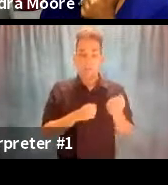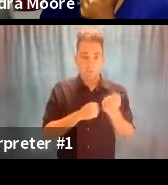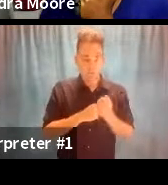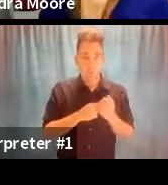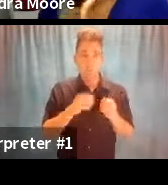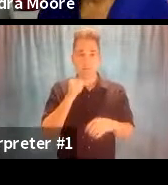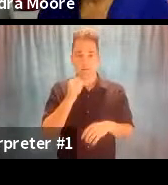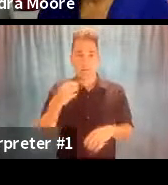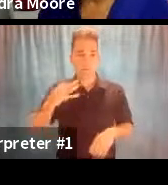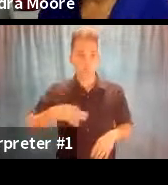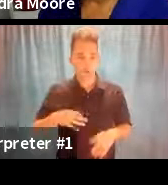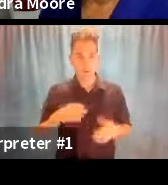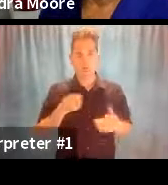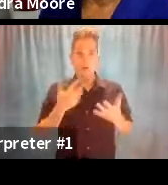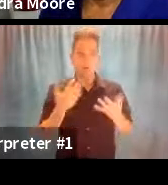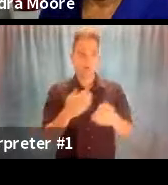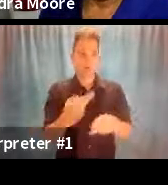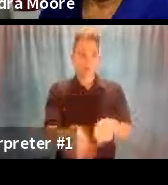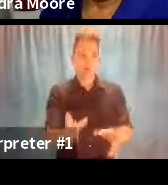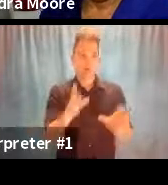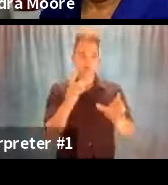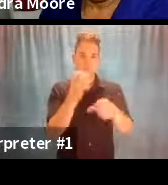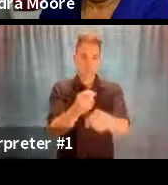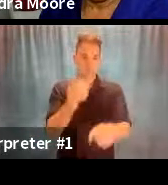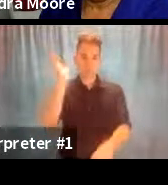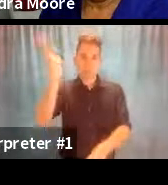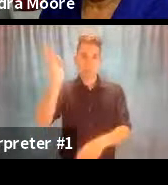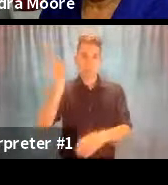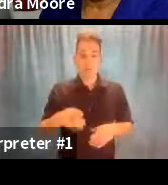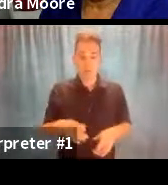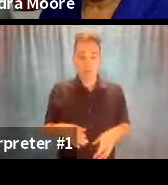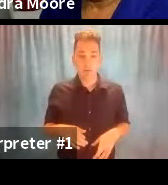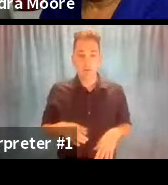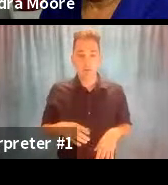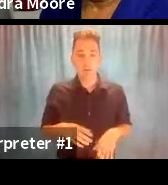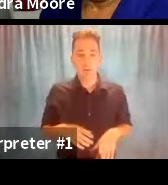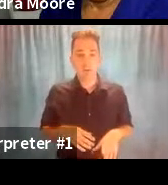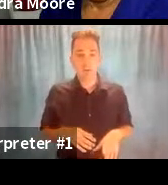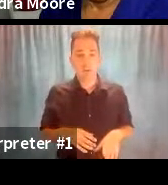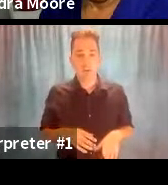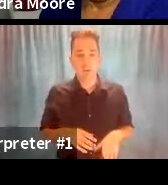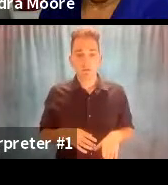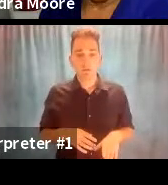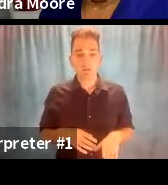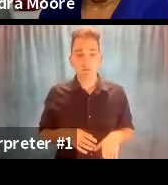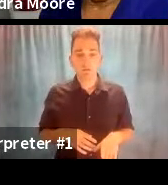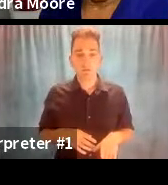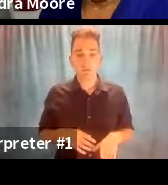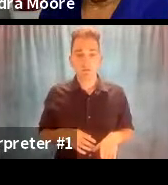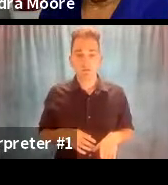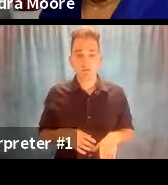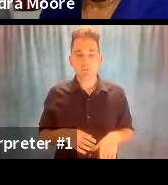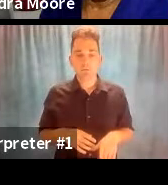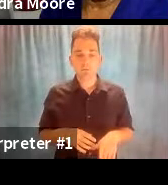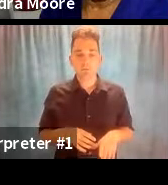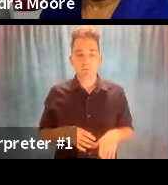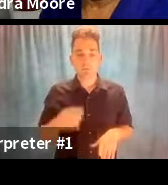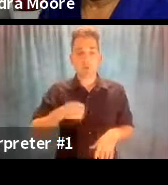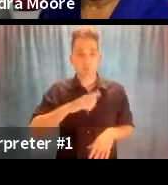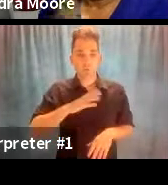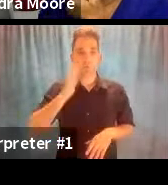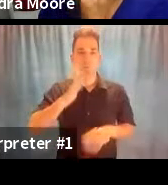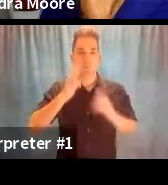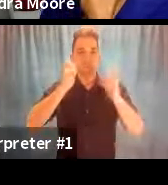to keep myself short today. Us and our coalition partners in Sleeker are going to be issuing some recommendations